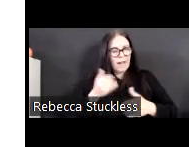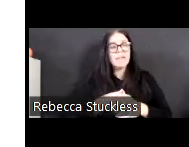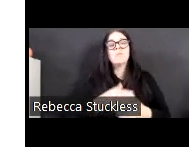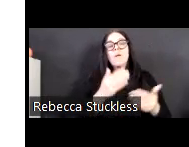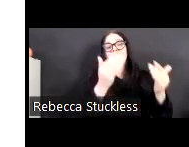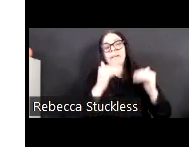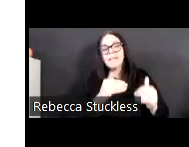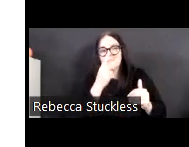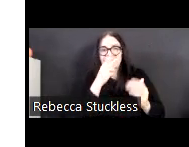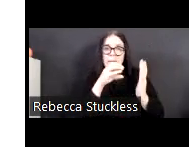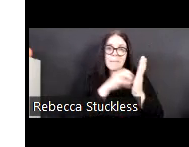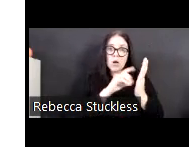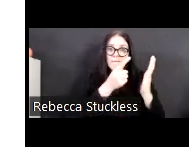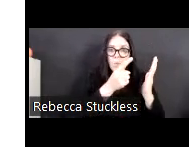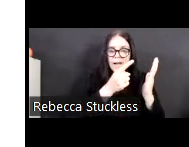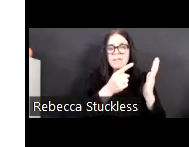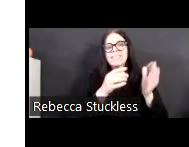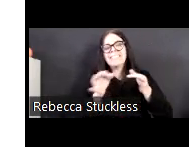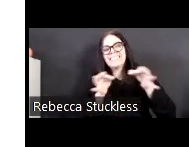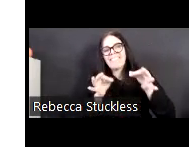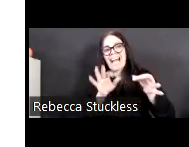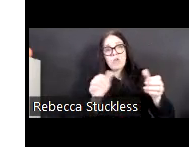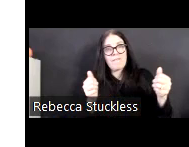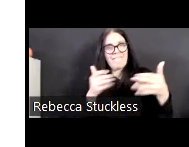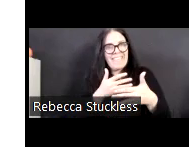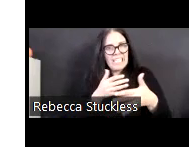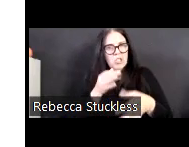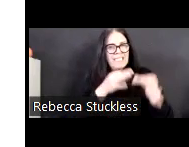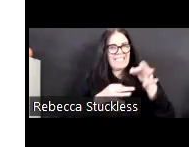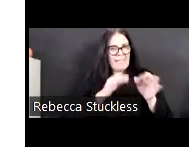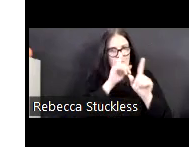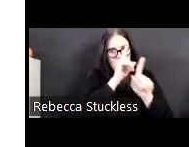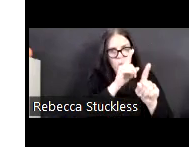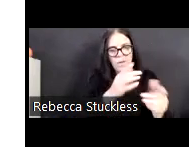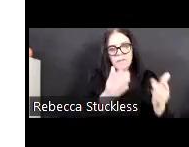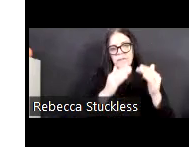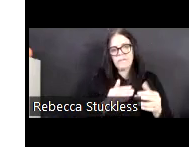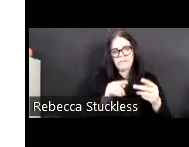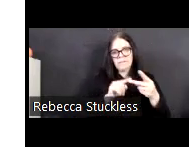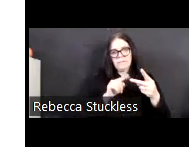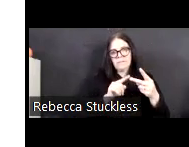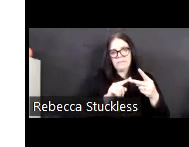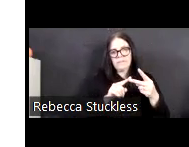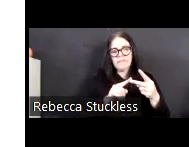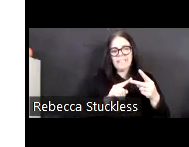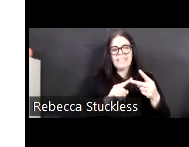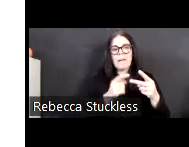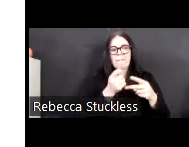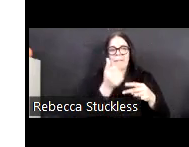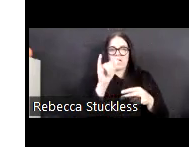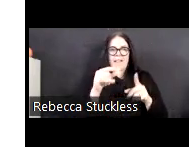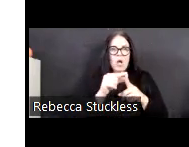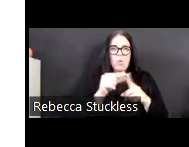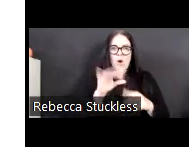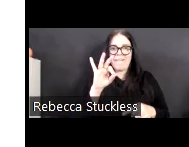1, define your fears instead of your goals. Number 2, banish the word fine. 3,